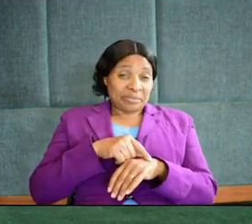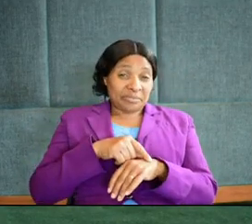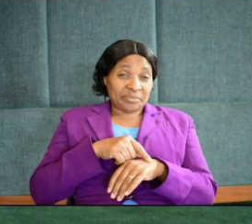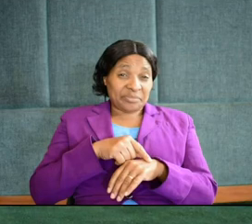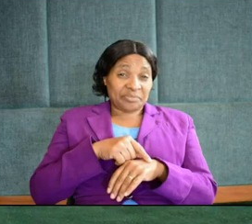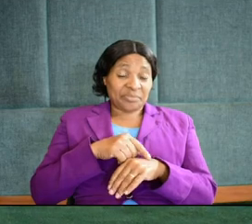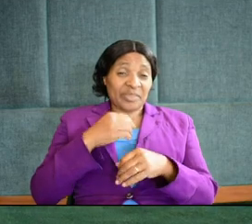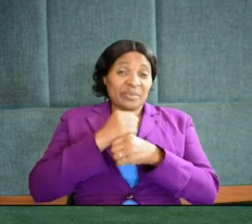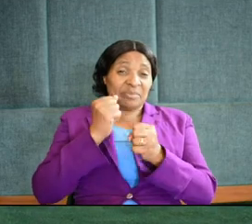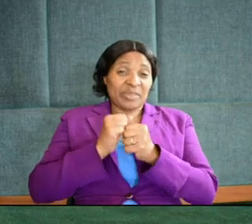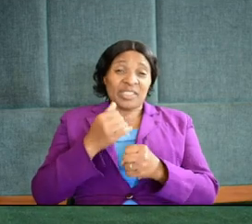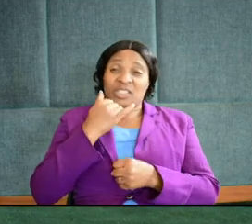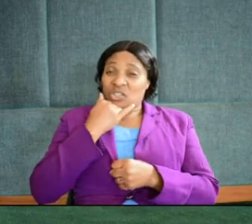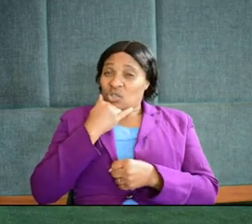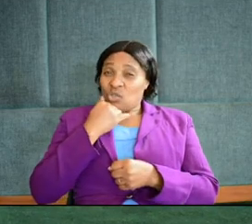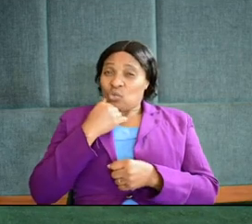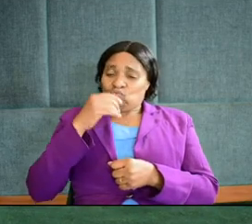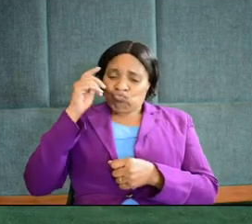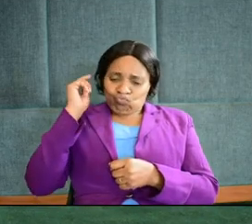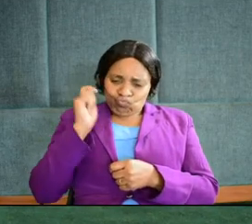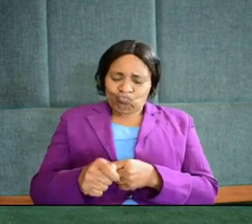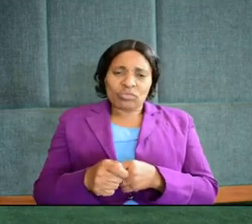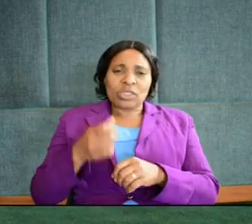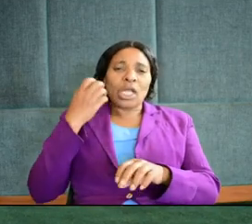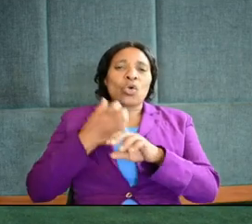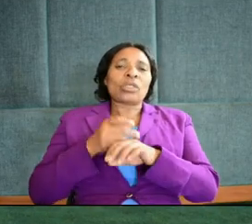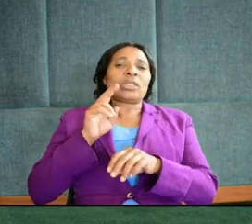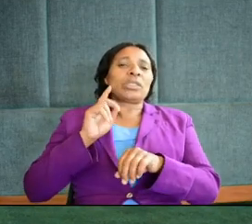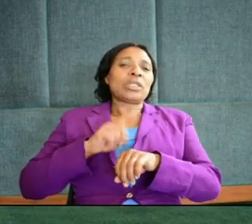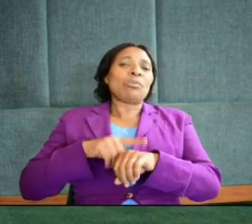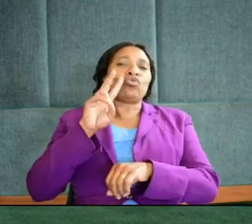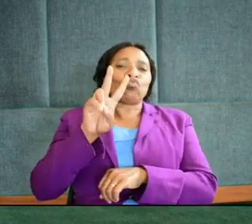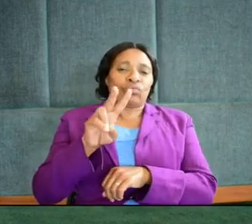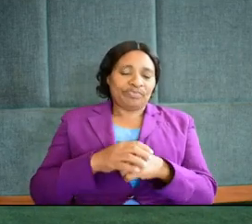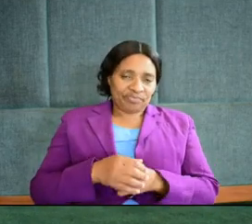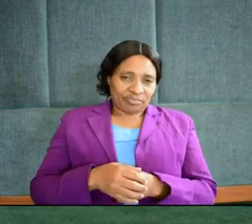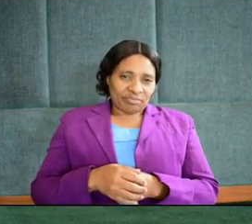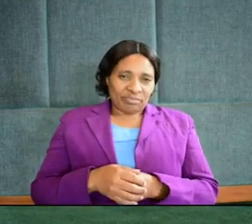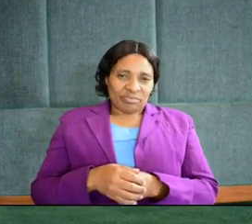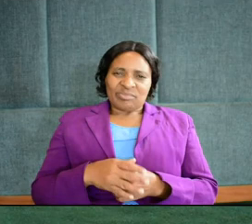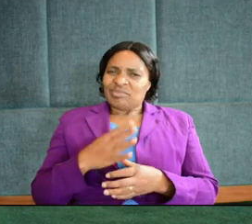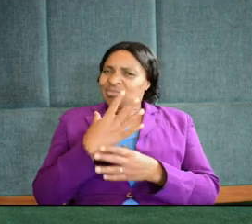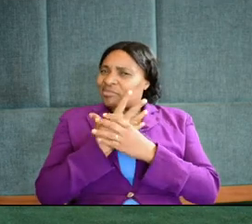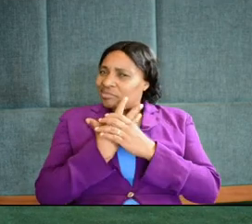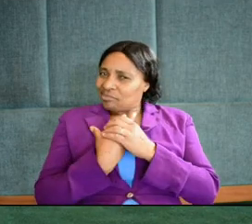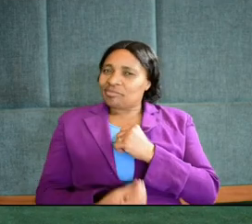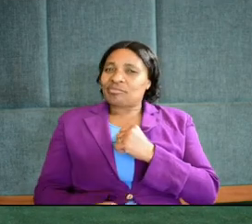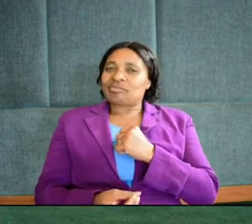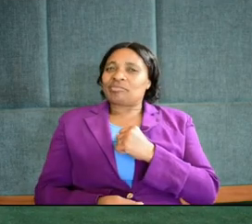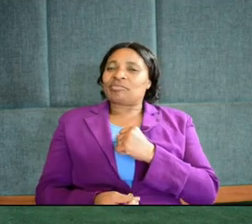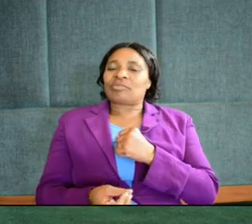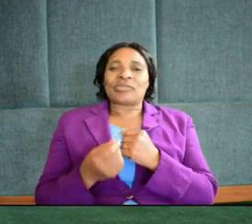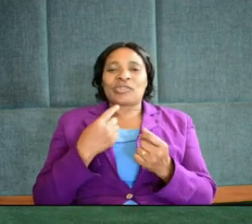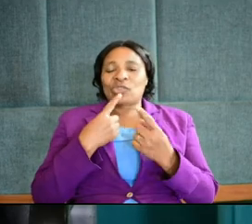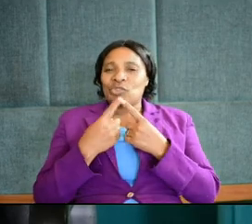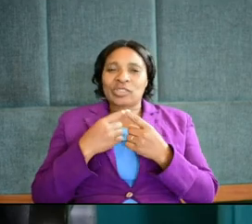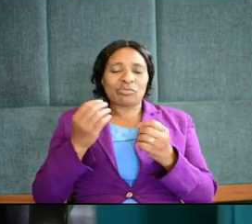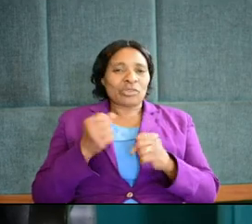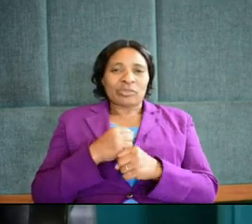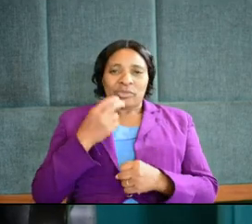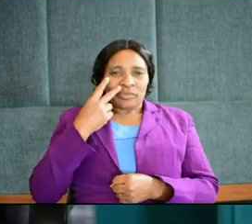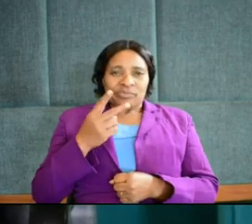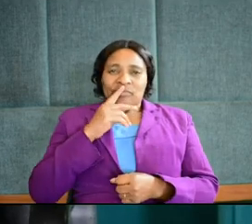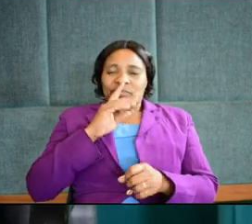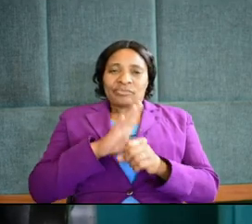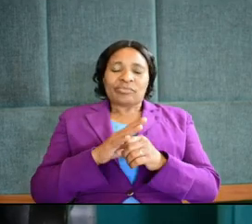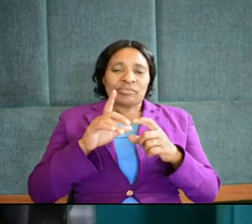the mistake of hitting the rock twice. He was discouraged. He had been told he would not see the promised